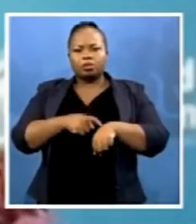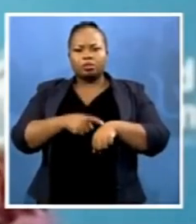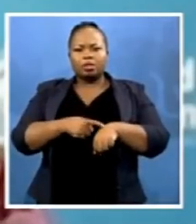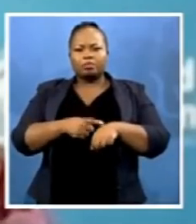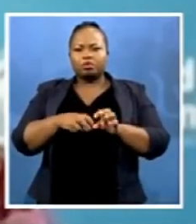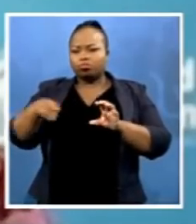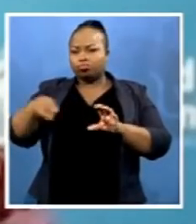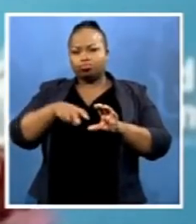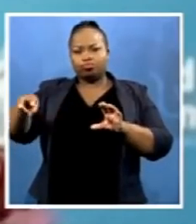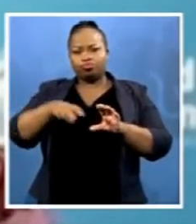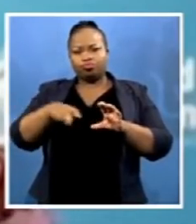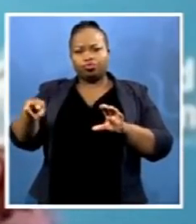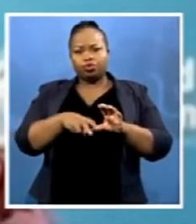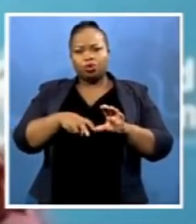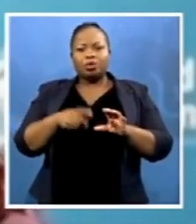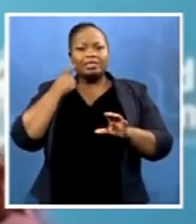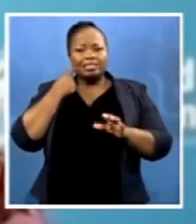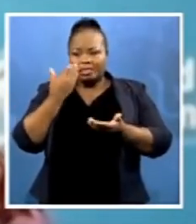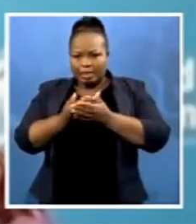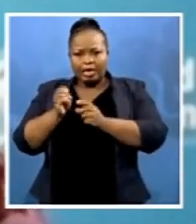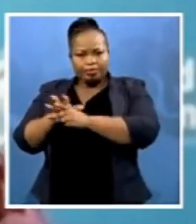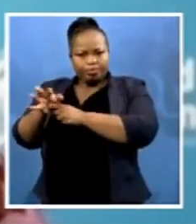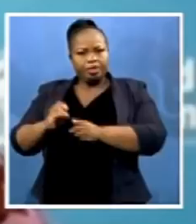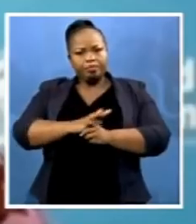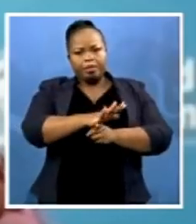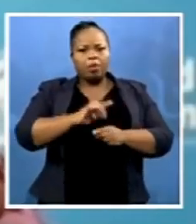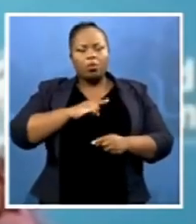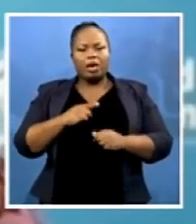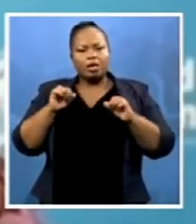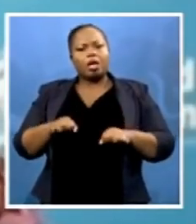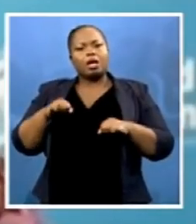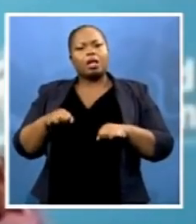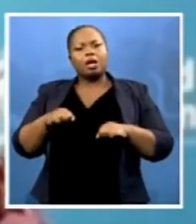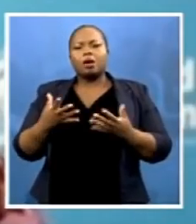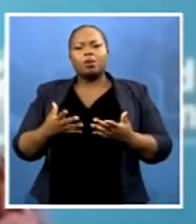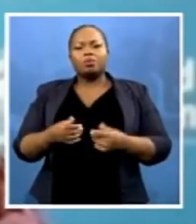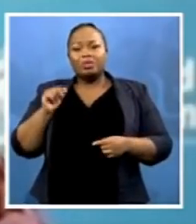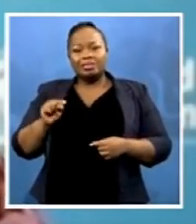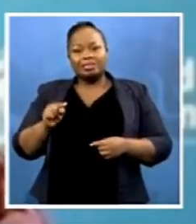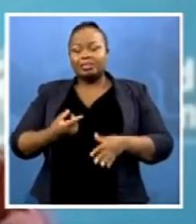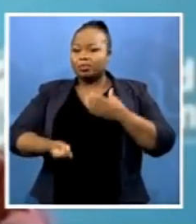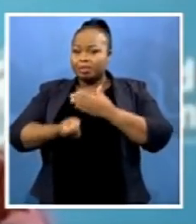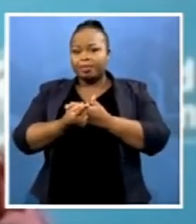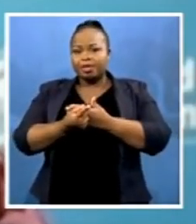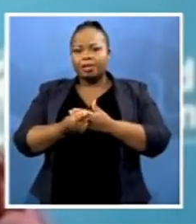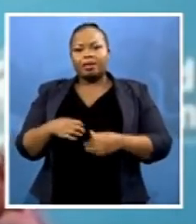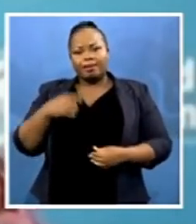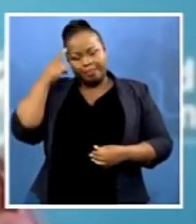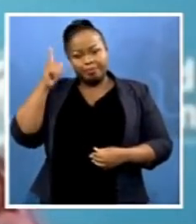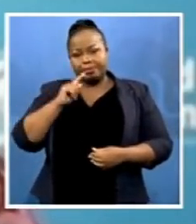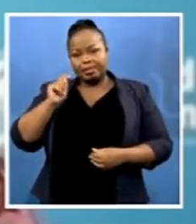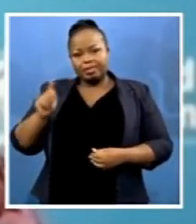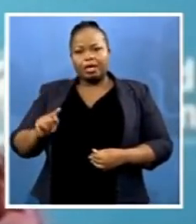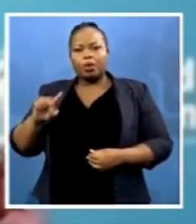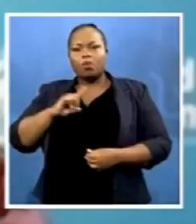spread somewhat the virus around. So this, we believe, was happening in Tanzania. In addition, we have observed and have